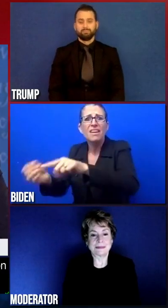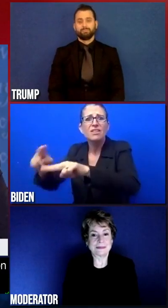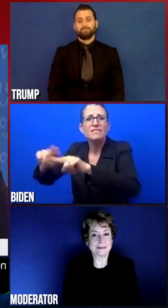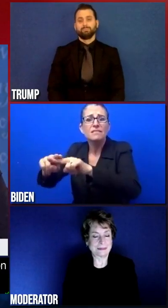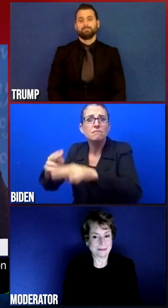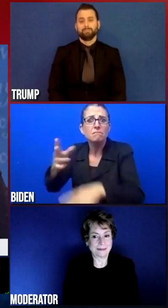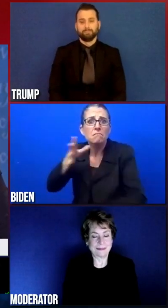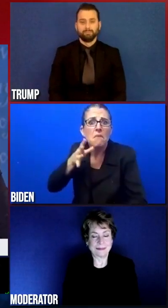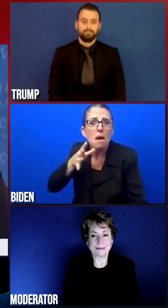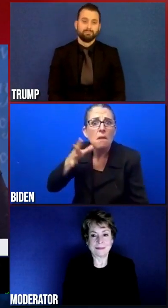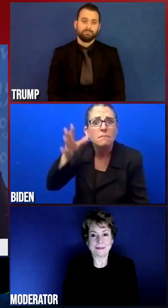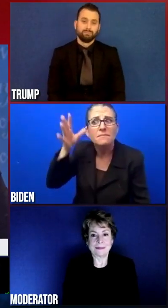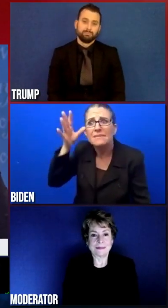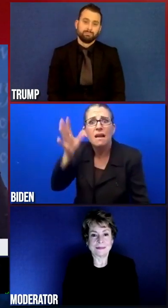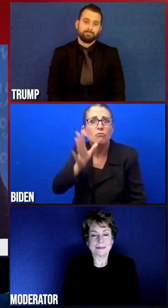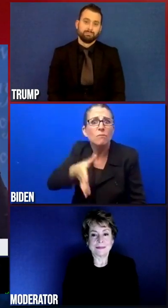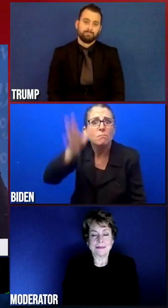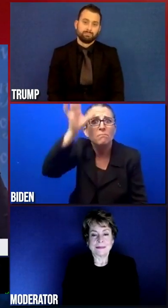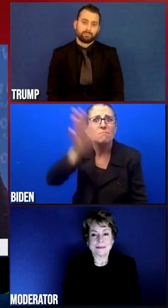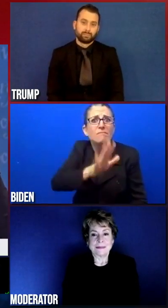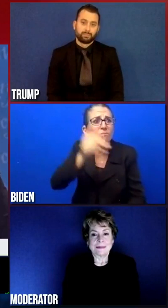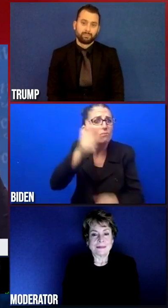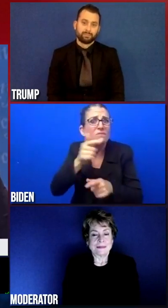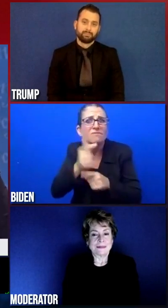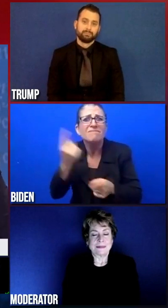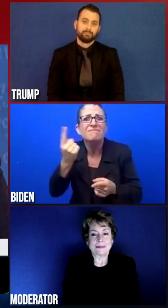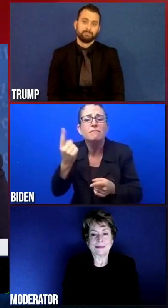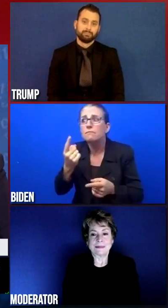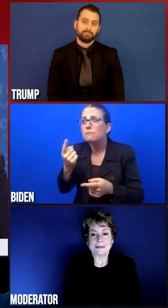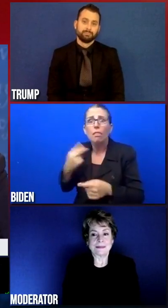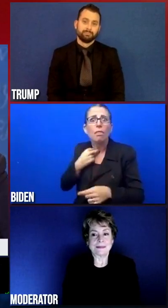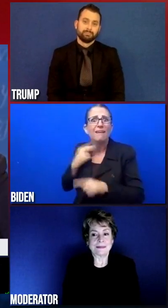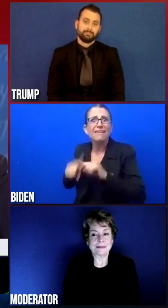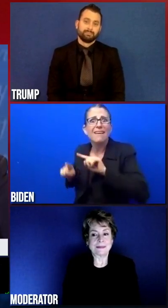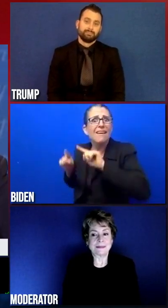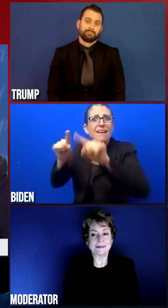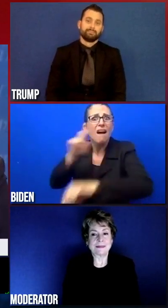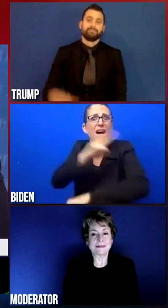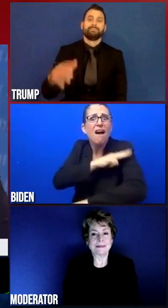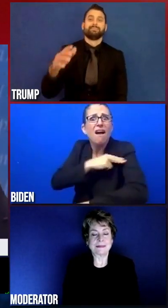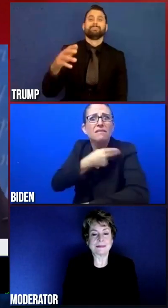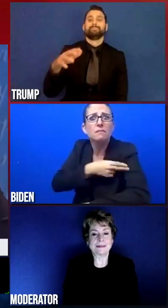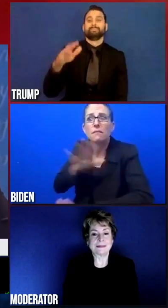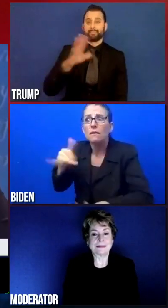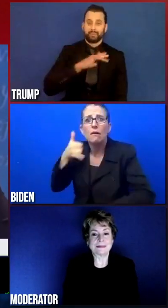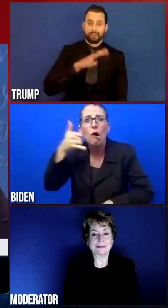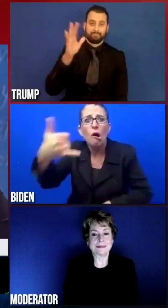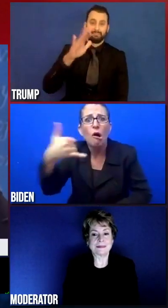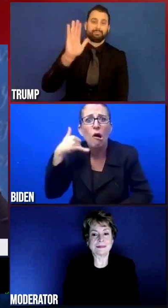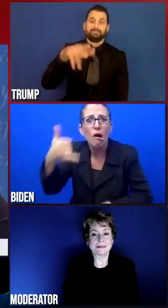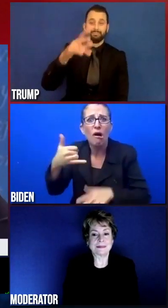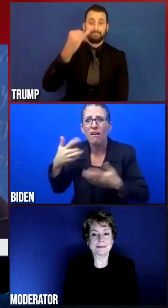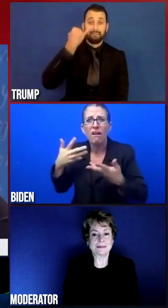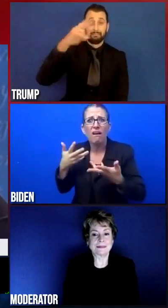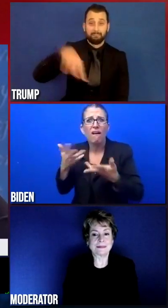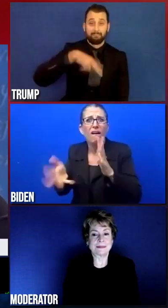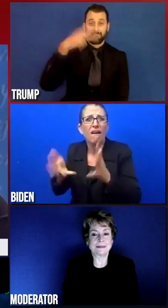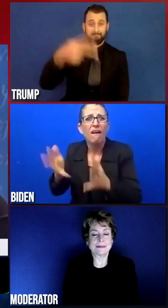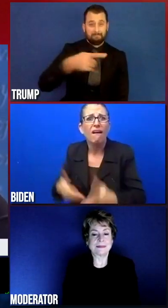up so you could, in fact, say goodbye. You would have lost far more people. Far more people. And, you would have been and by the way, months late. his own